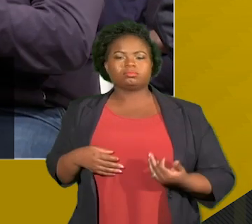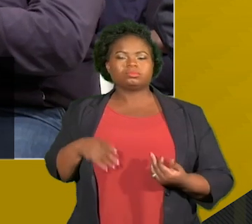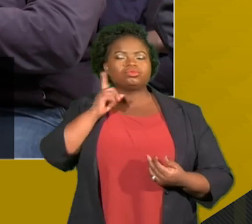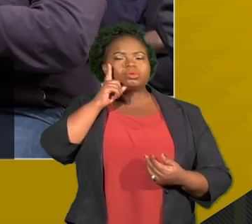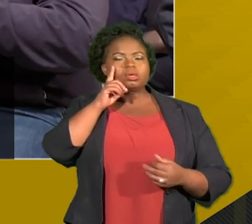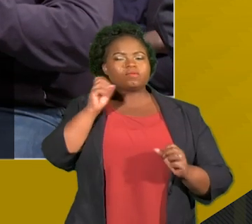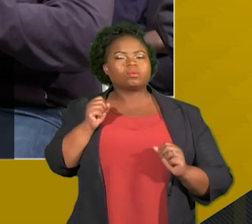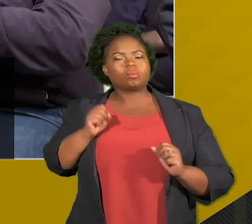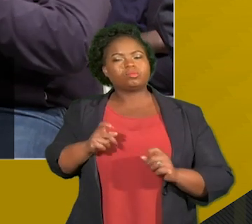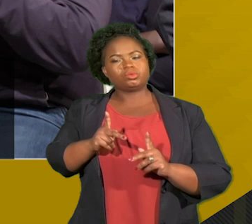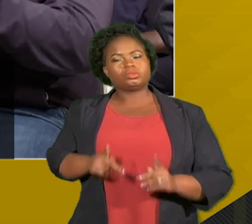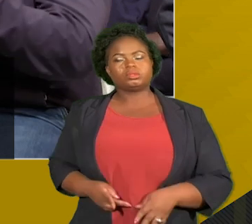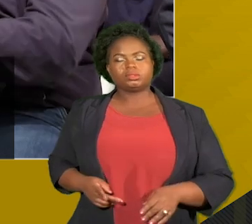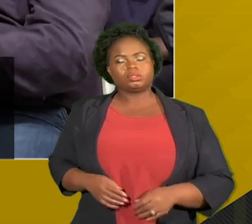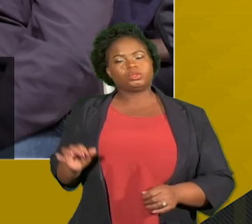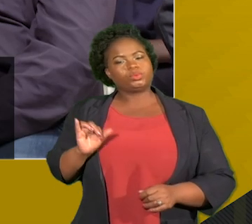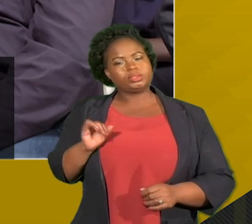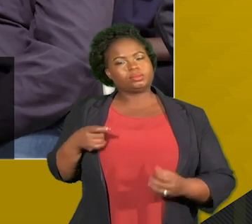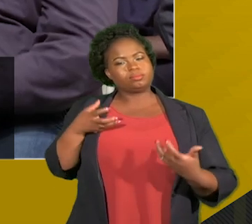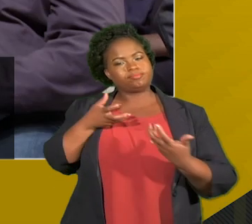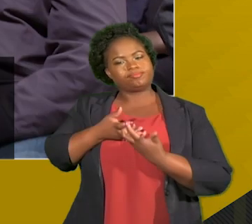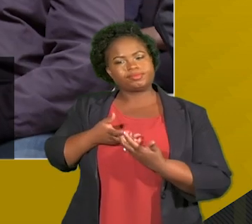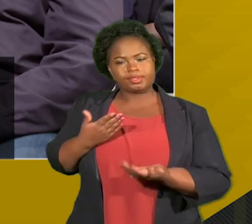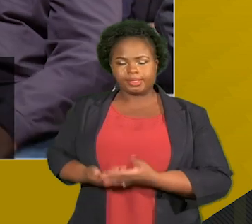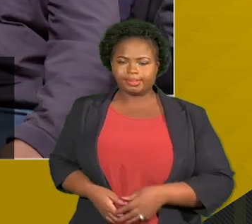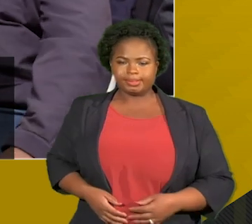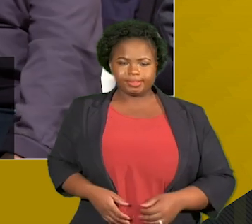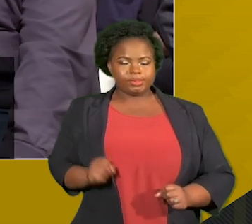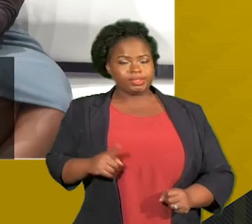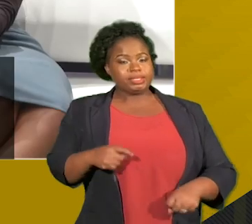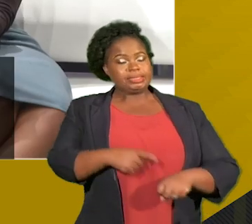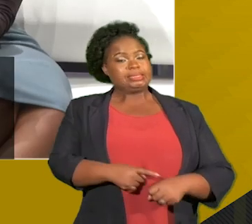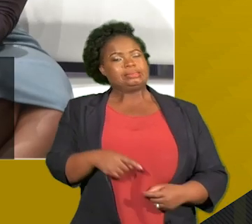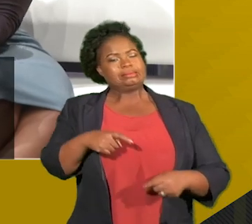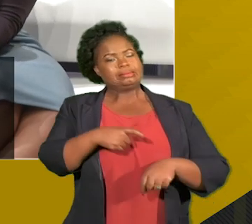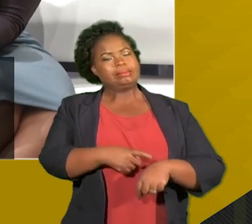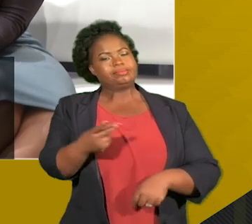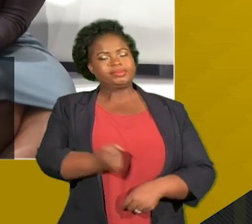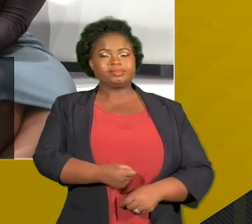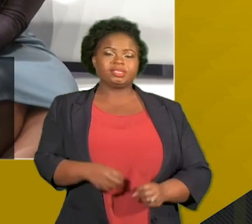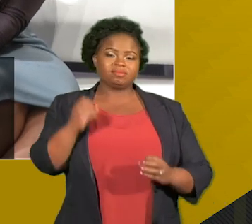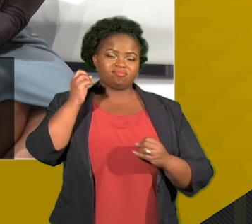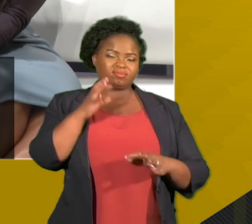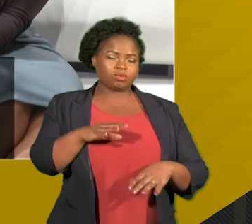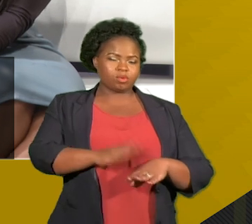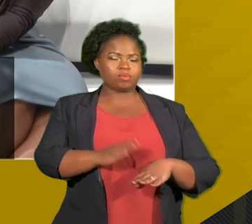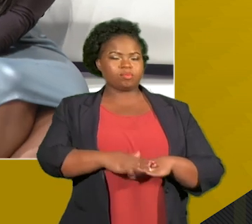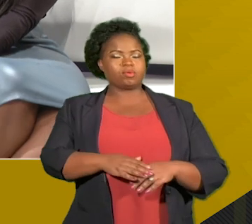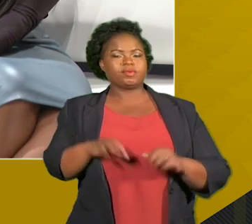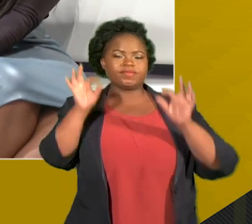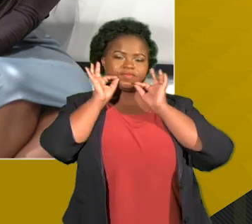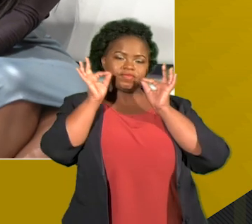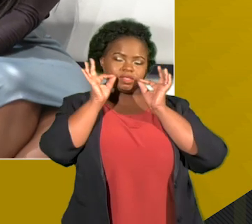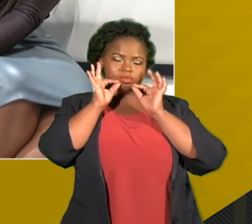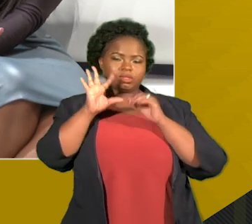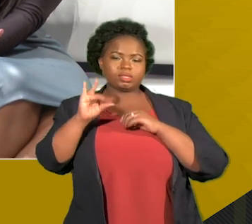opportunities specifically to what it is that he wants to do. But only so, because of his cut, Sabonga could have put all the information moiting as well. Go to our Facebook